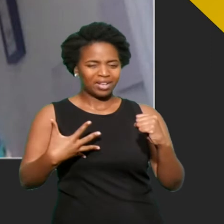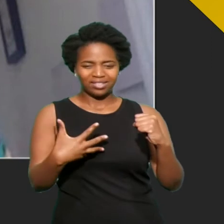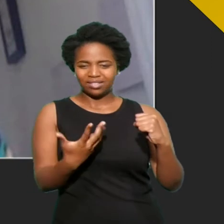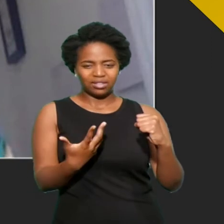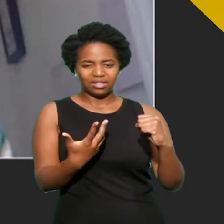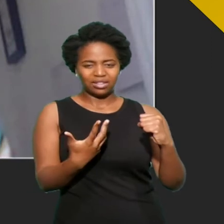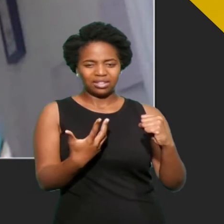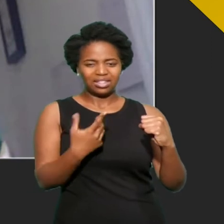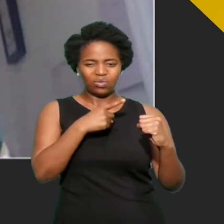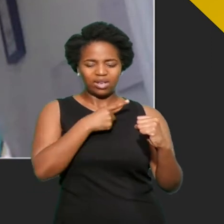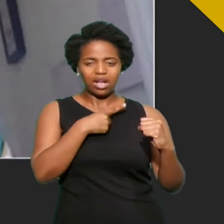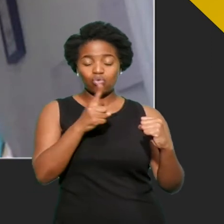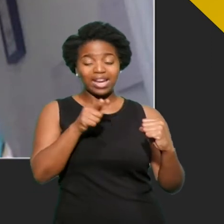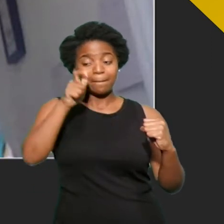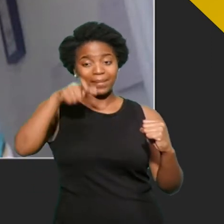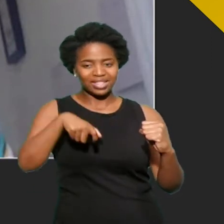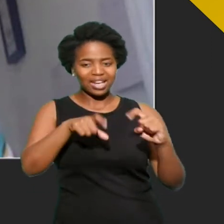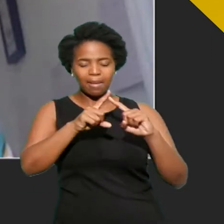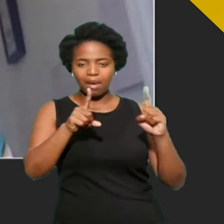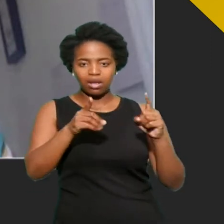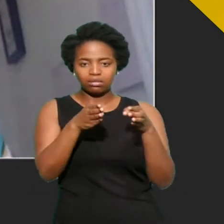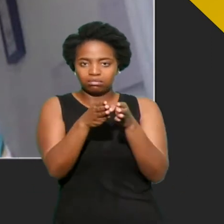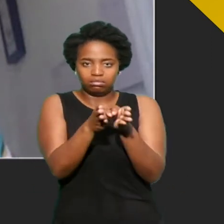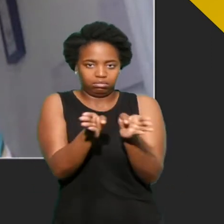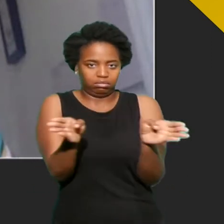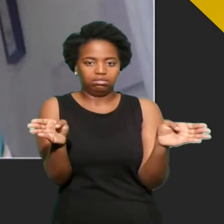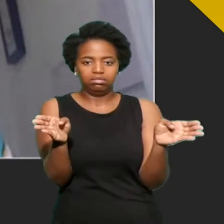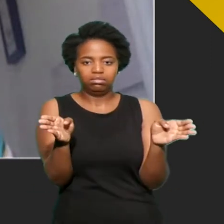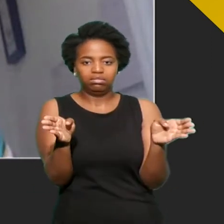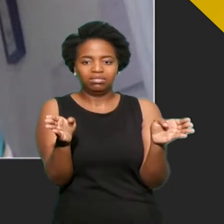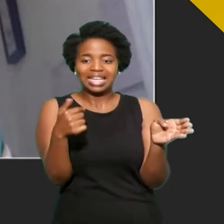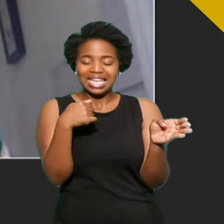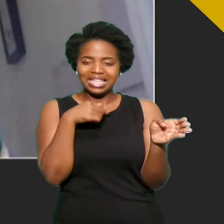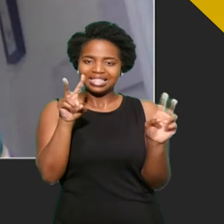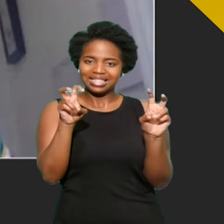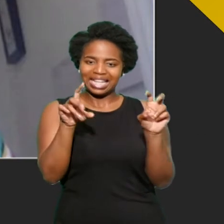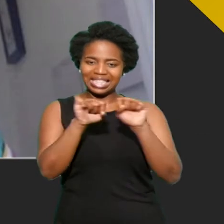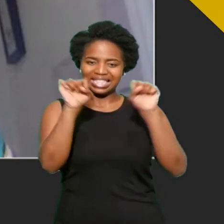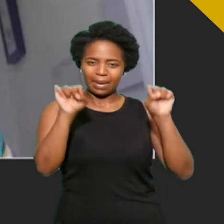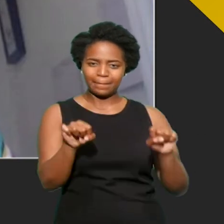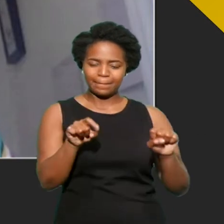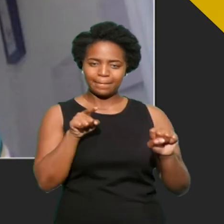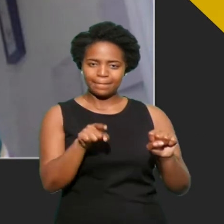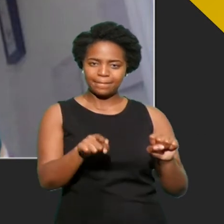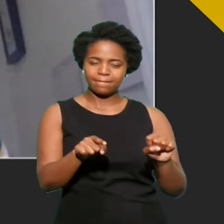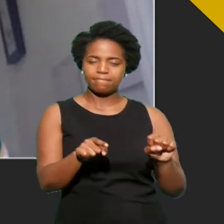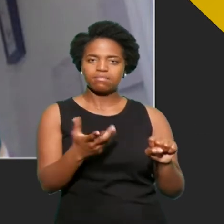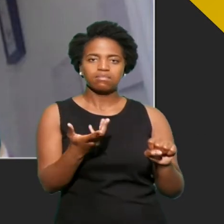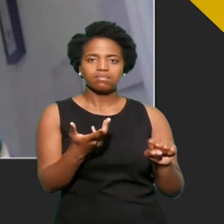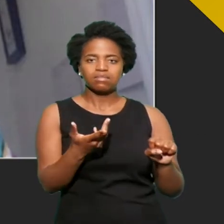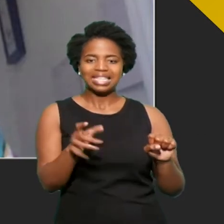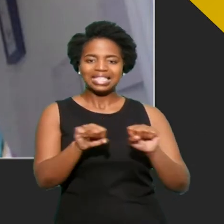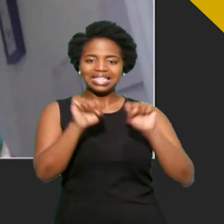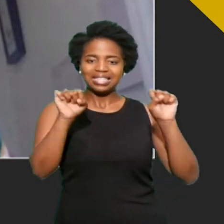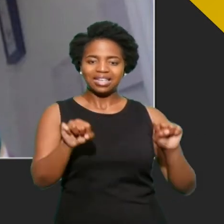gender-based violence to a person. And yet gender-based violence is part of a system. Okay. It is part of a system where